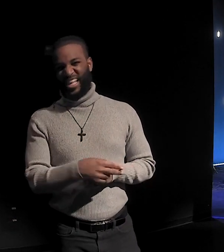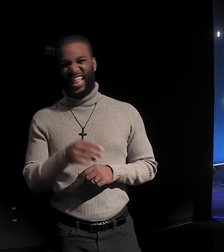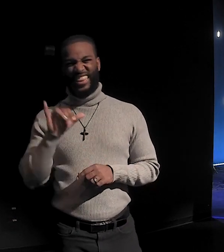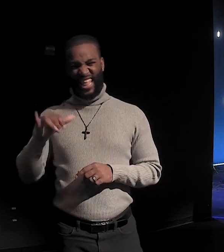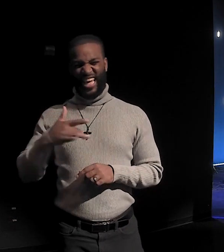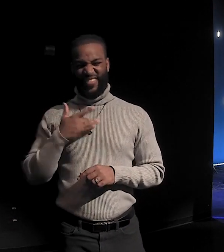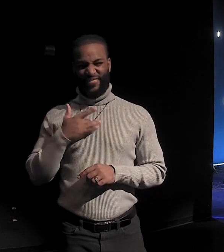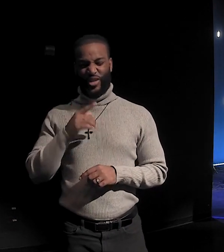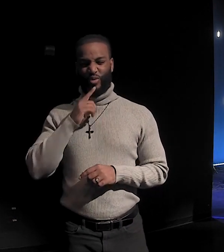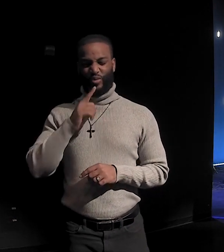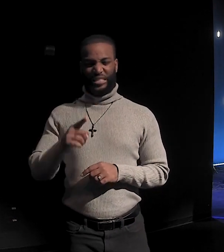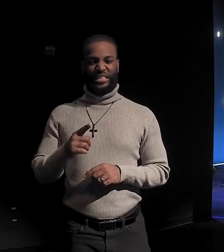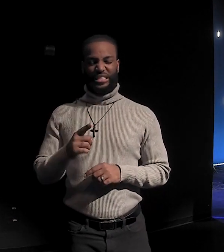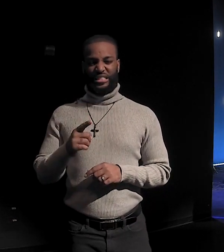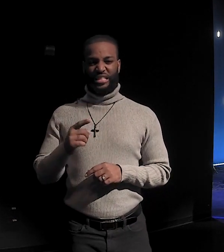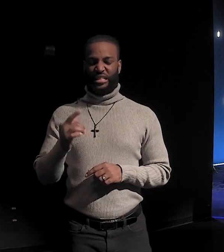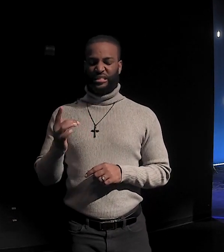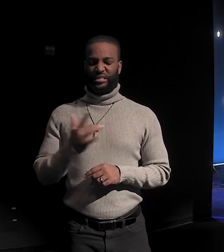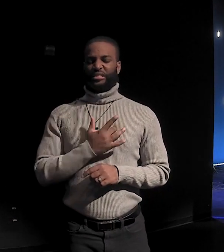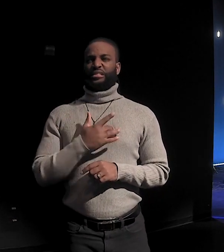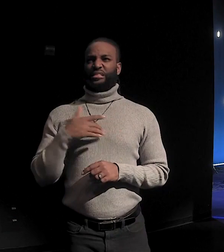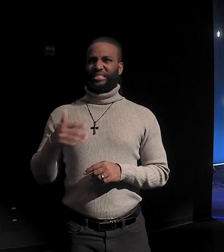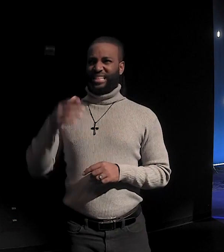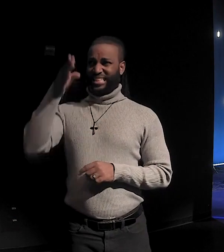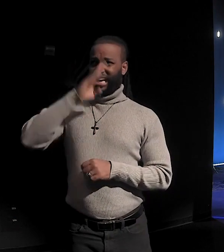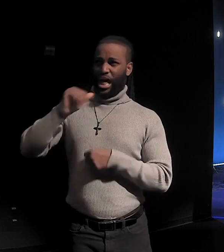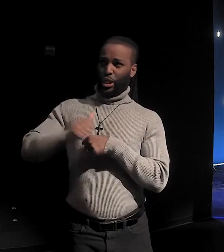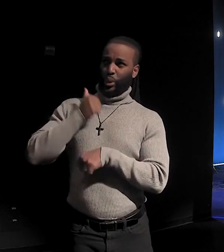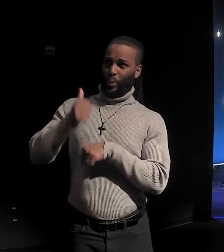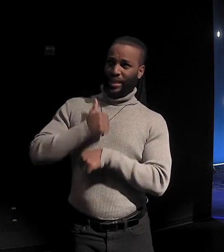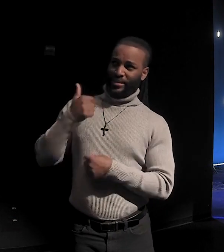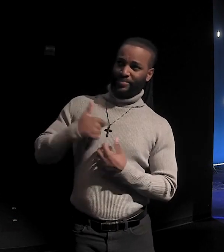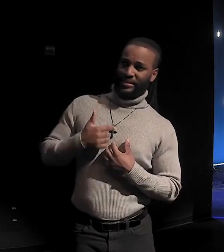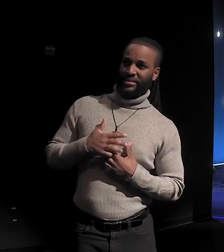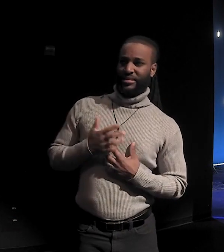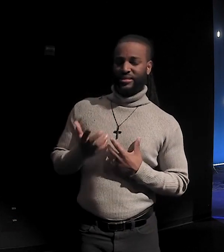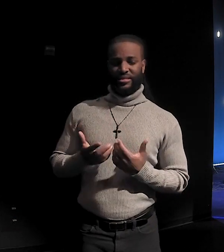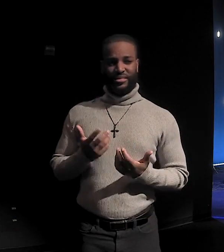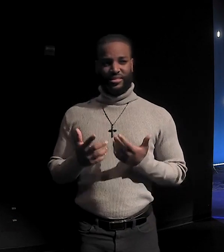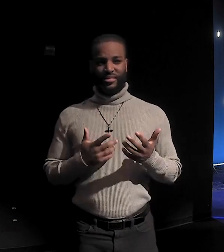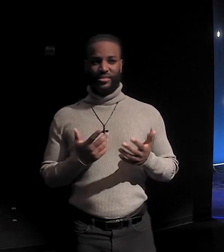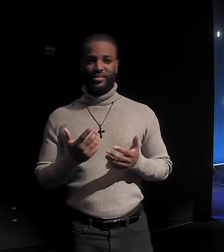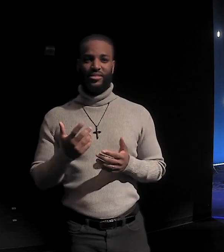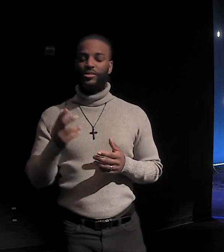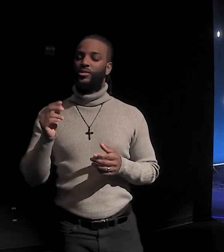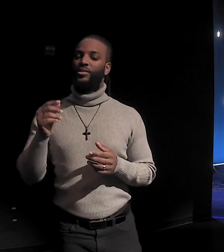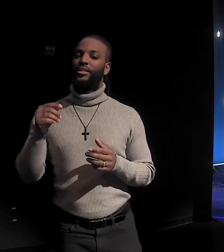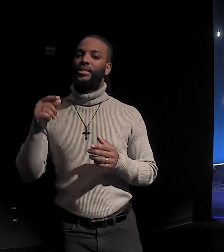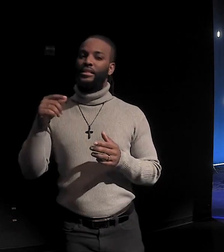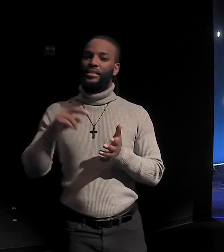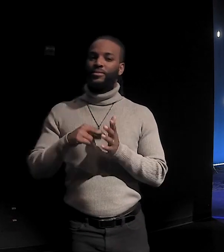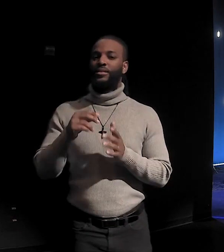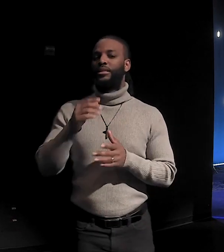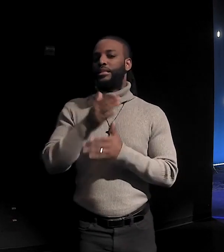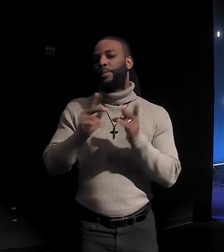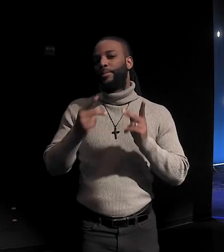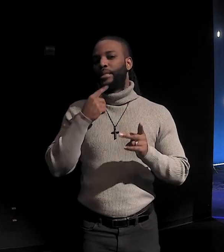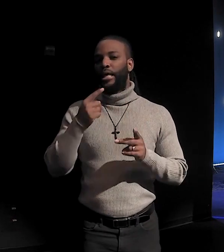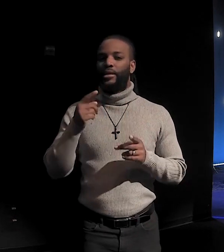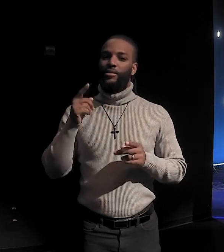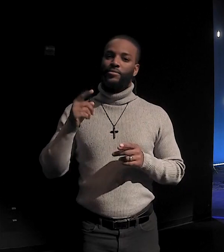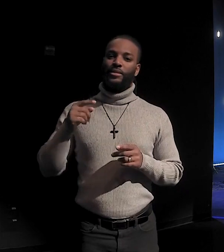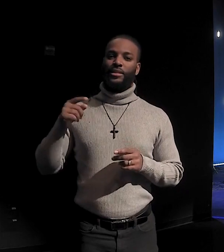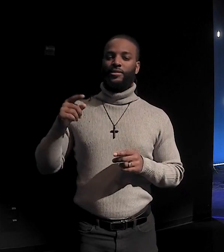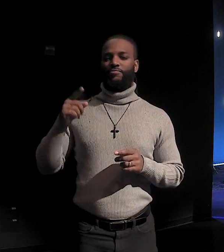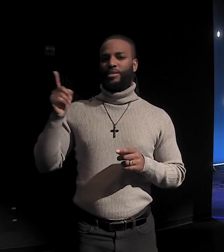really legalistic. It can feel really like, oh no, is God threatening me? This means, some people say it means being propped